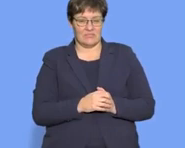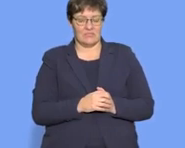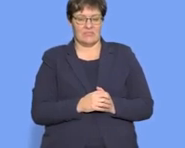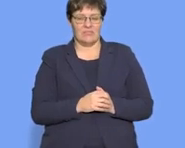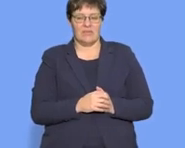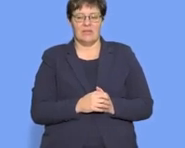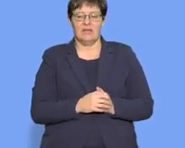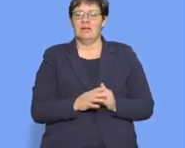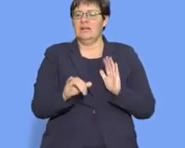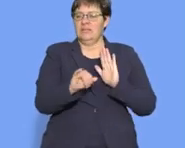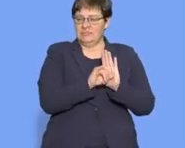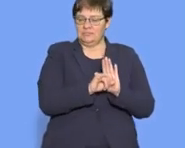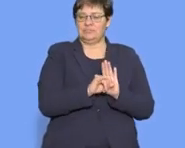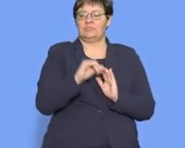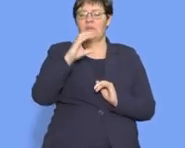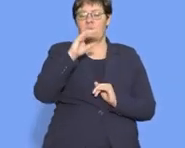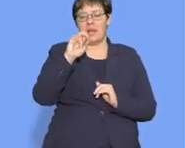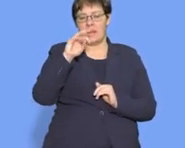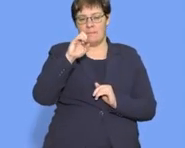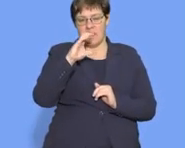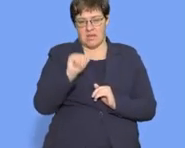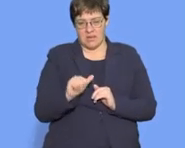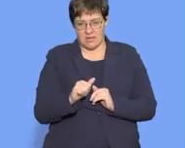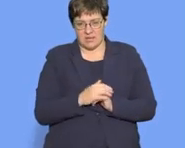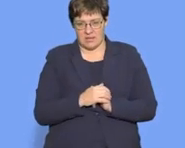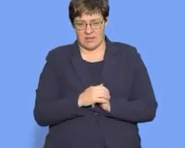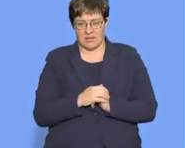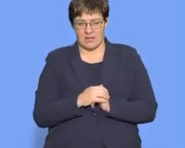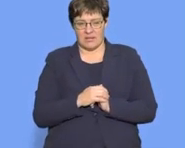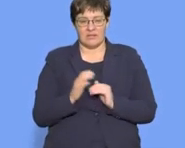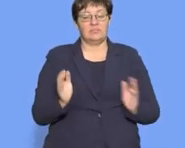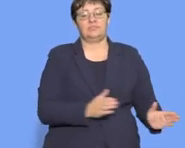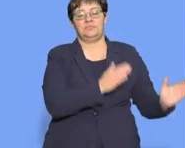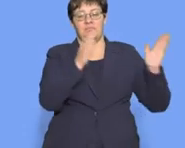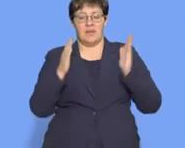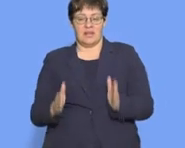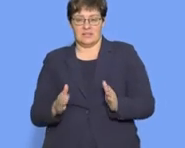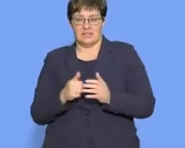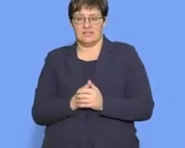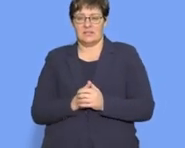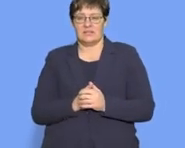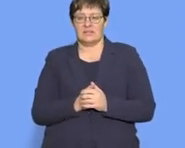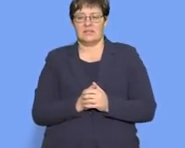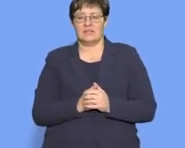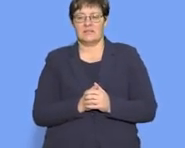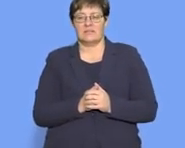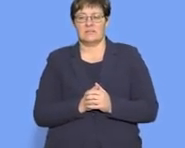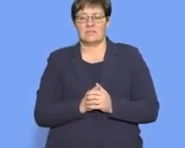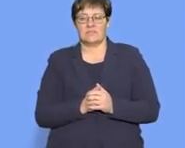identified collenchyma. So let's look at the next picture, and